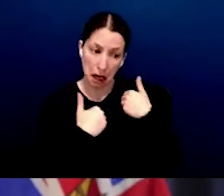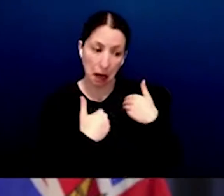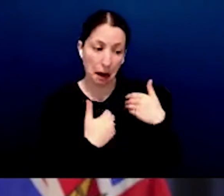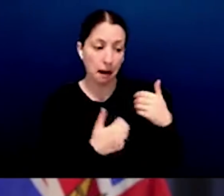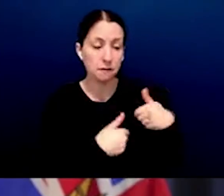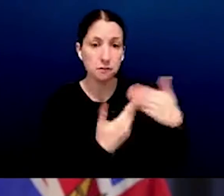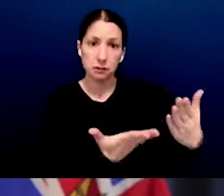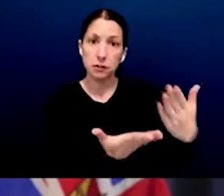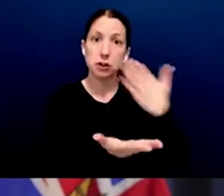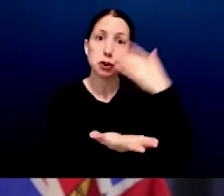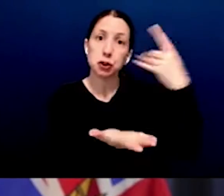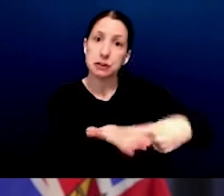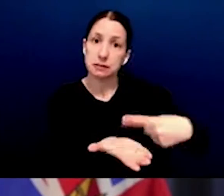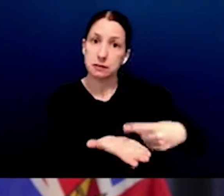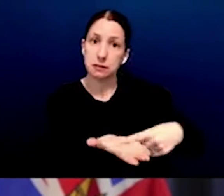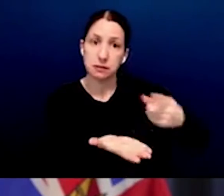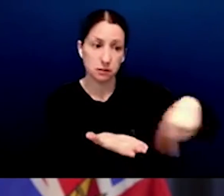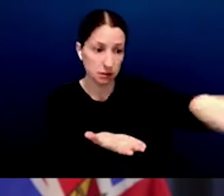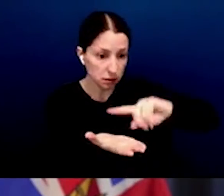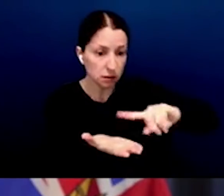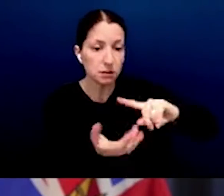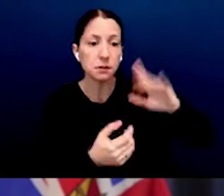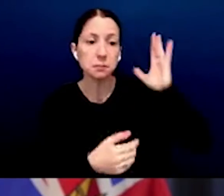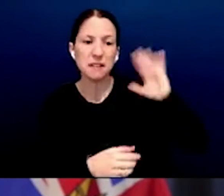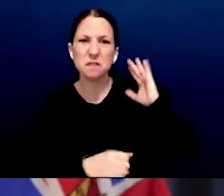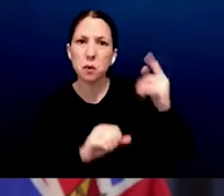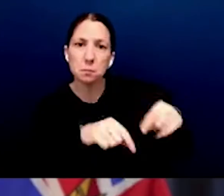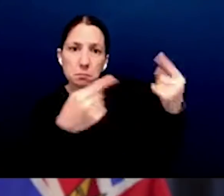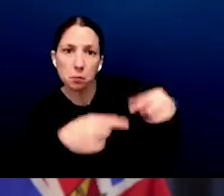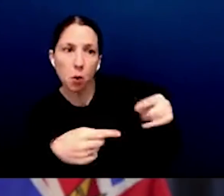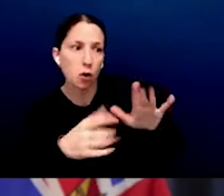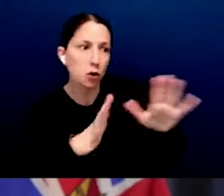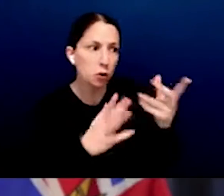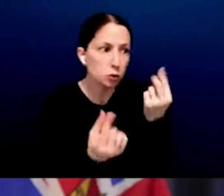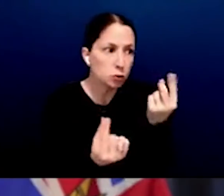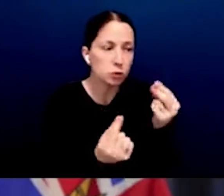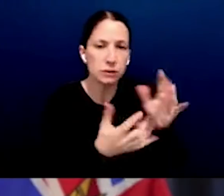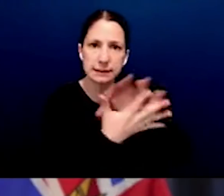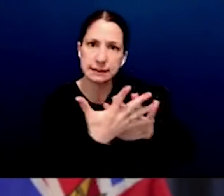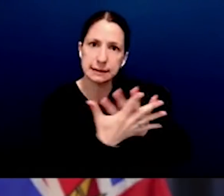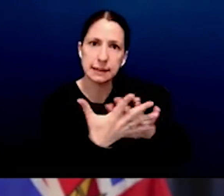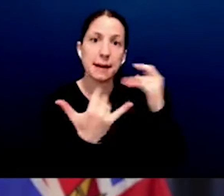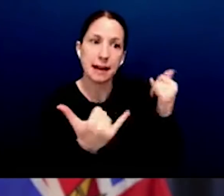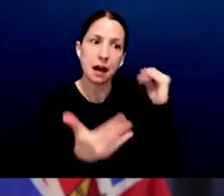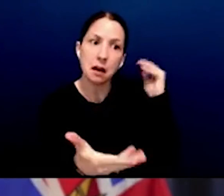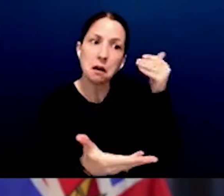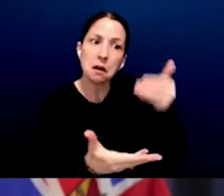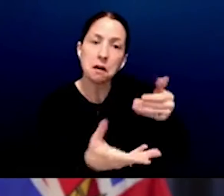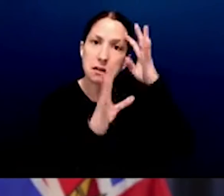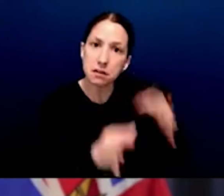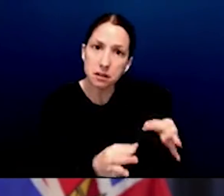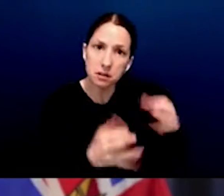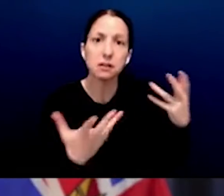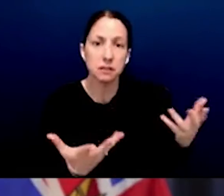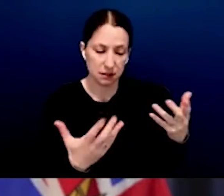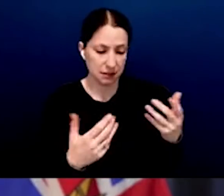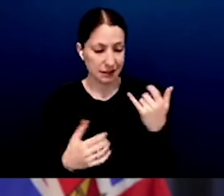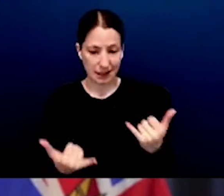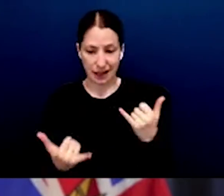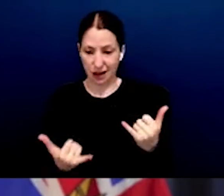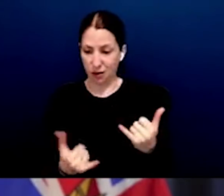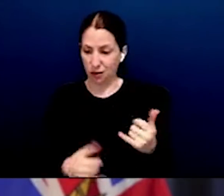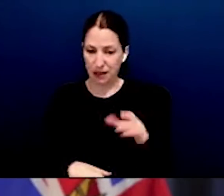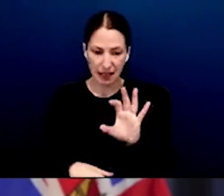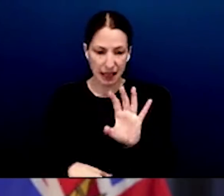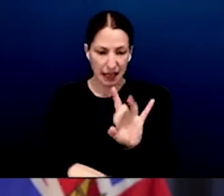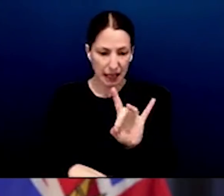Those border issues are now becoming clearer. Vaccinations are now, of course, with British Columbians, almost 90%. First dose, just